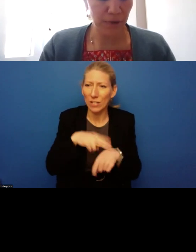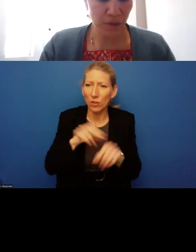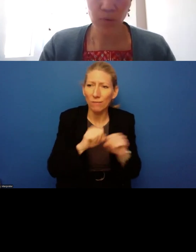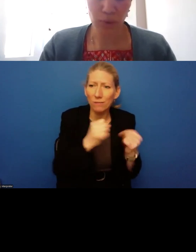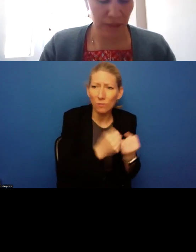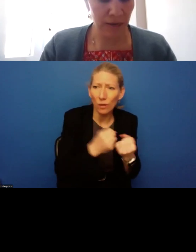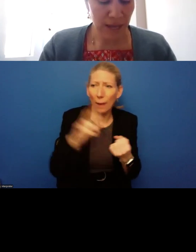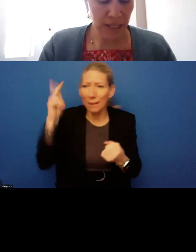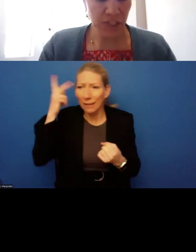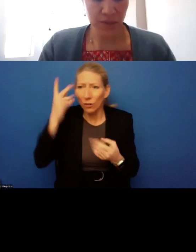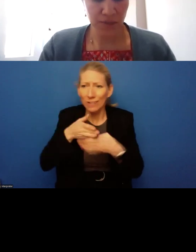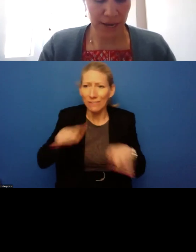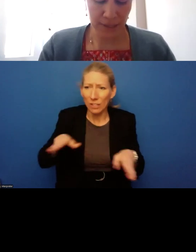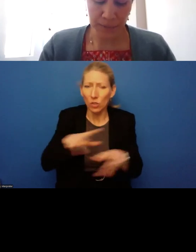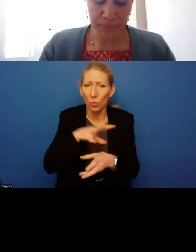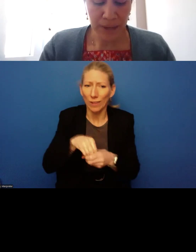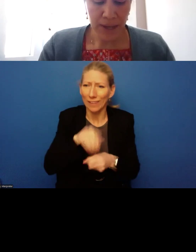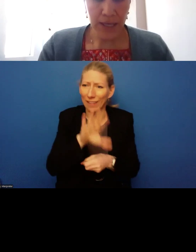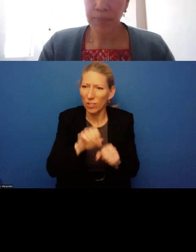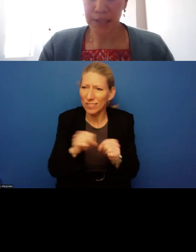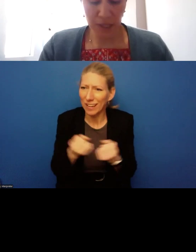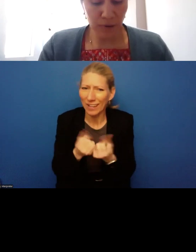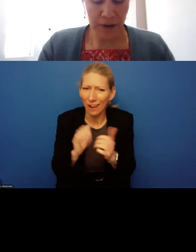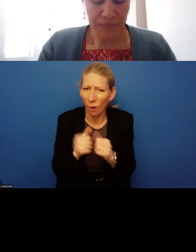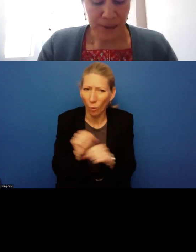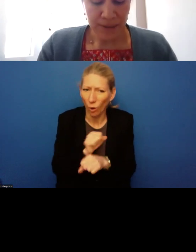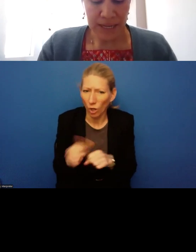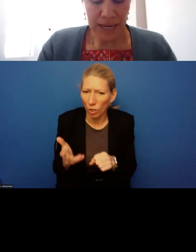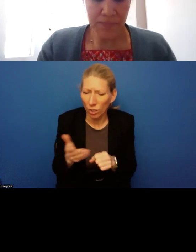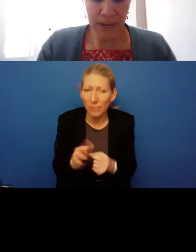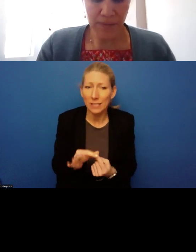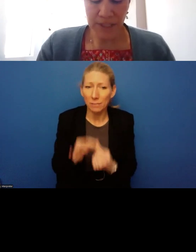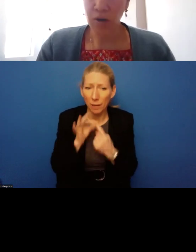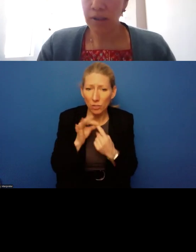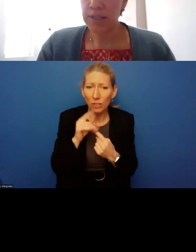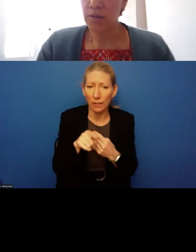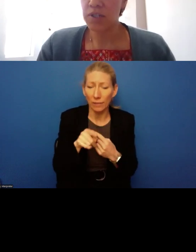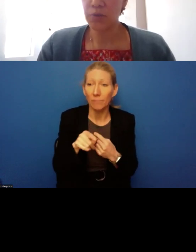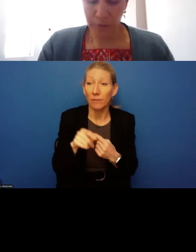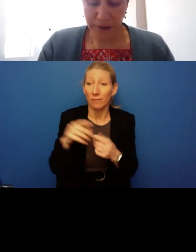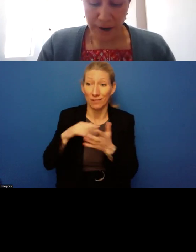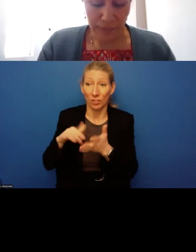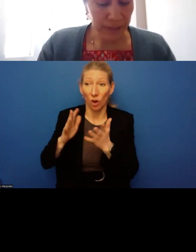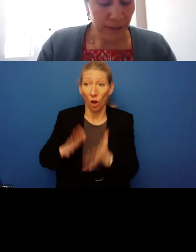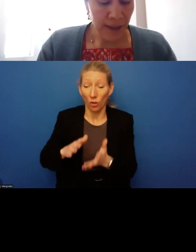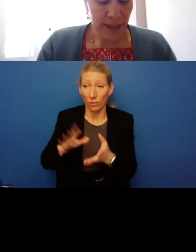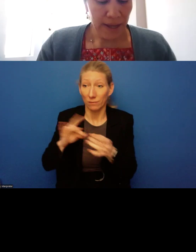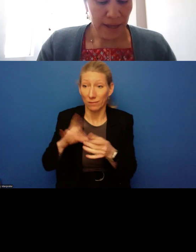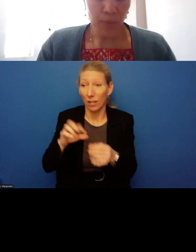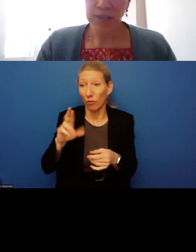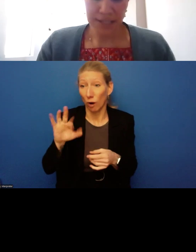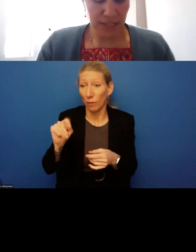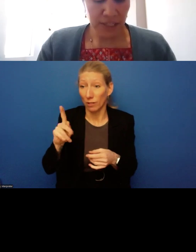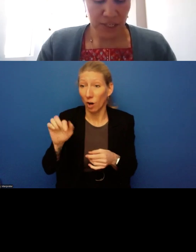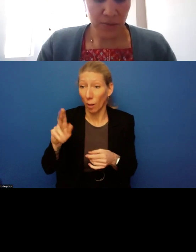political division within K'iche society. In particular, the claim made by scholars such as Robert Carmack